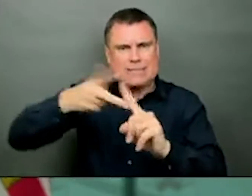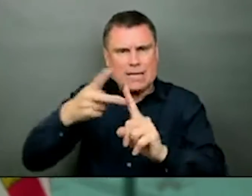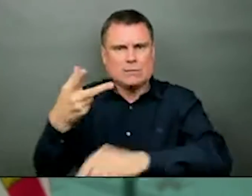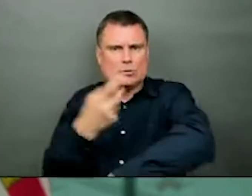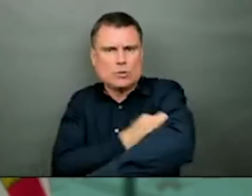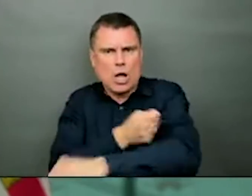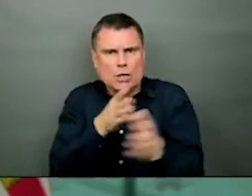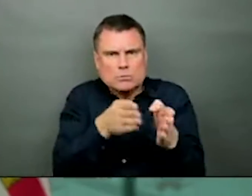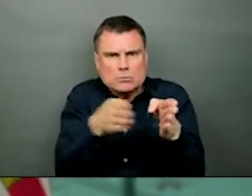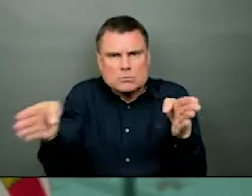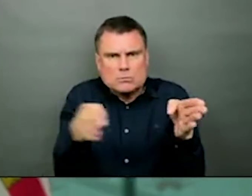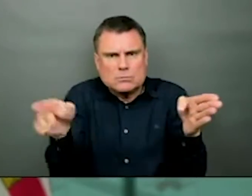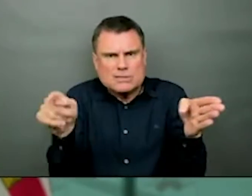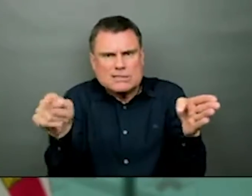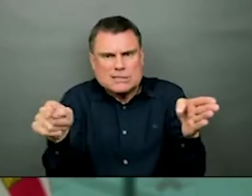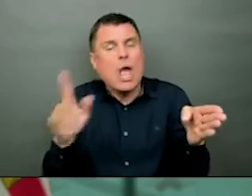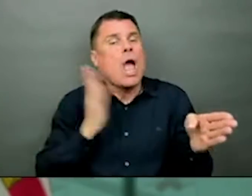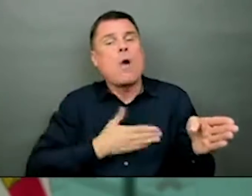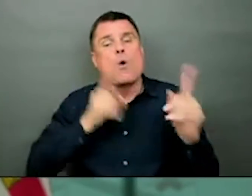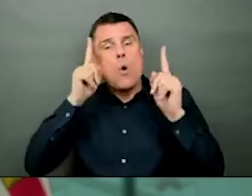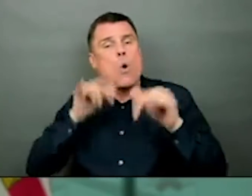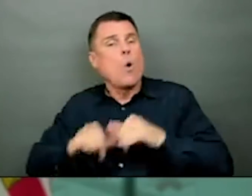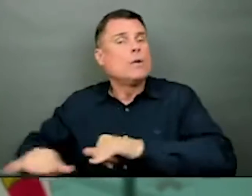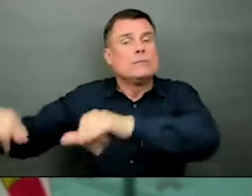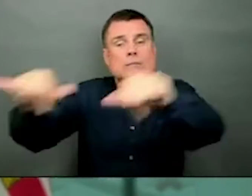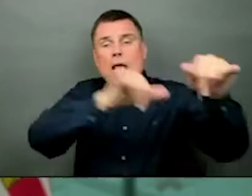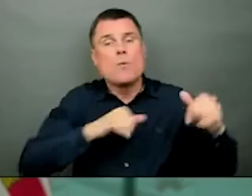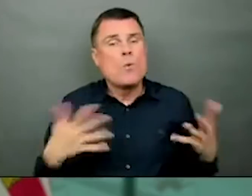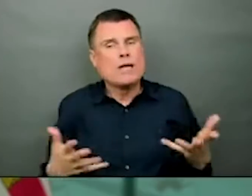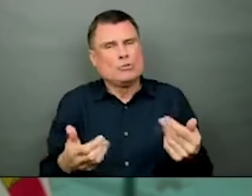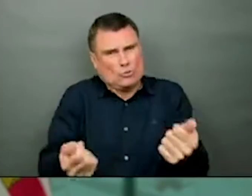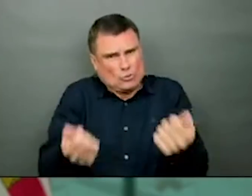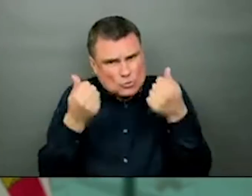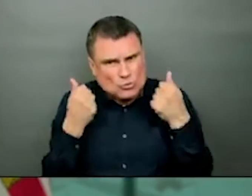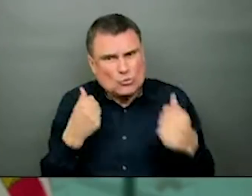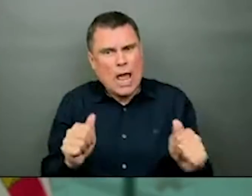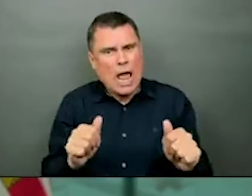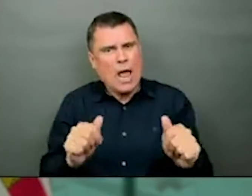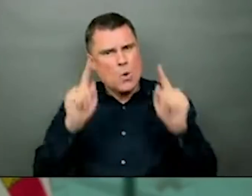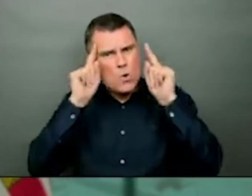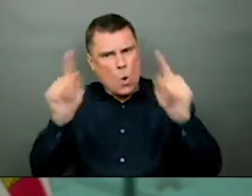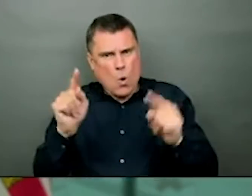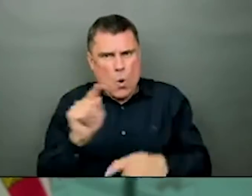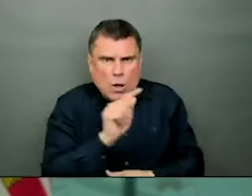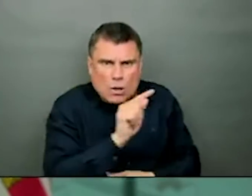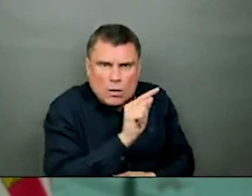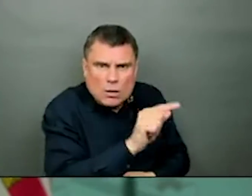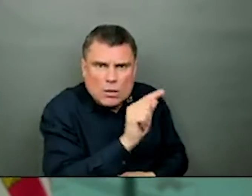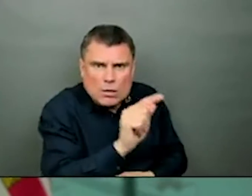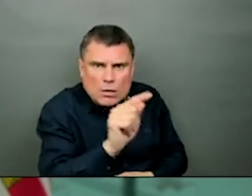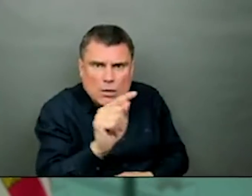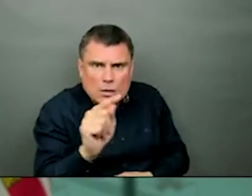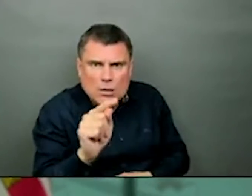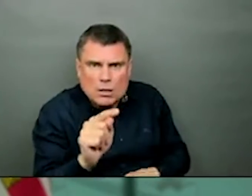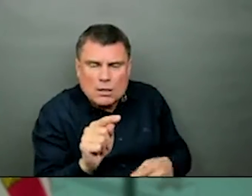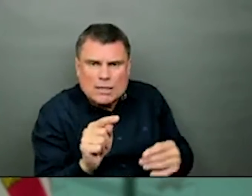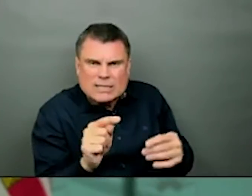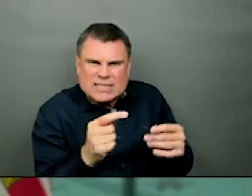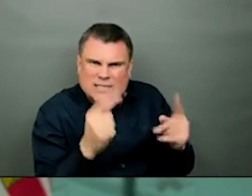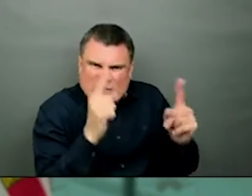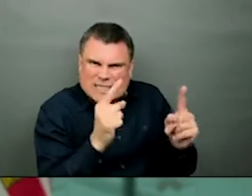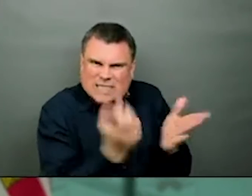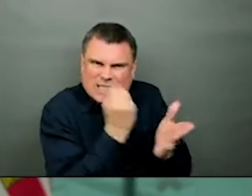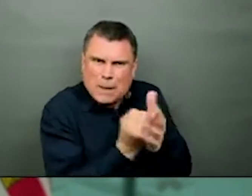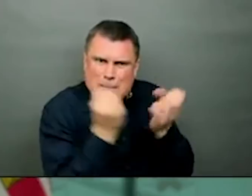available vaccine to the entire population. So I would say that the data are being looked at very, very carefully, and evidence